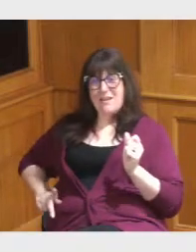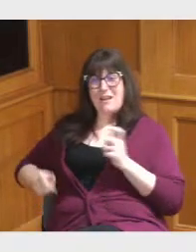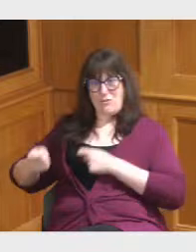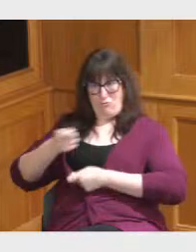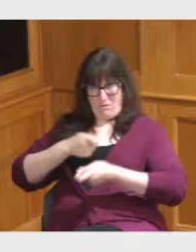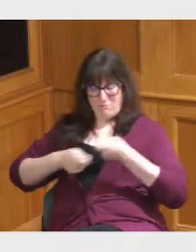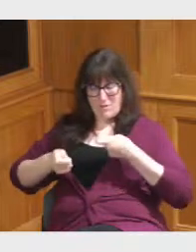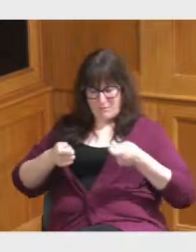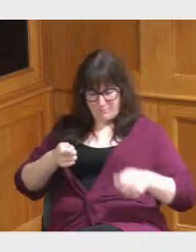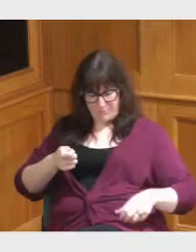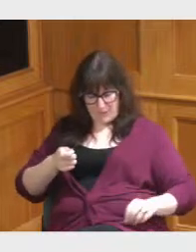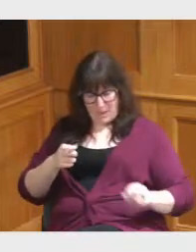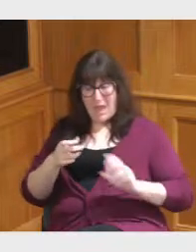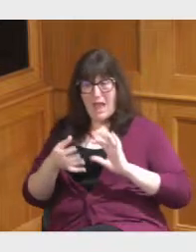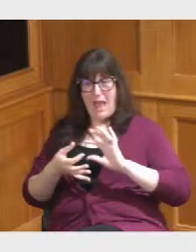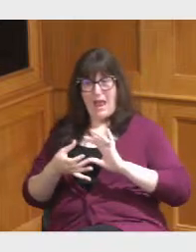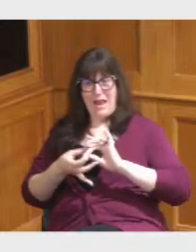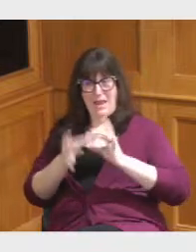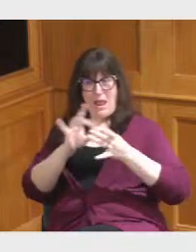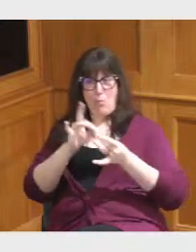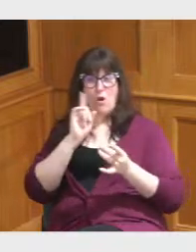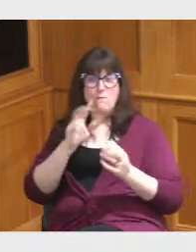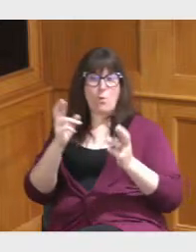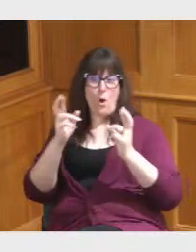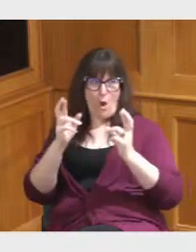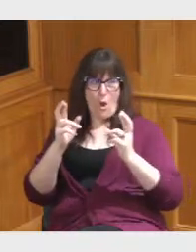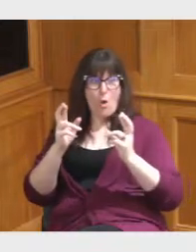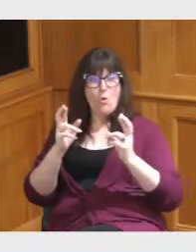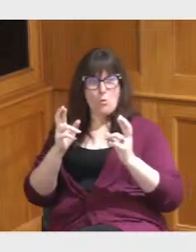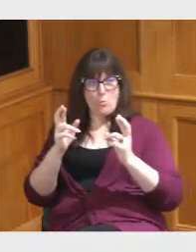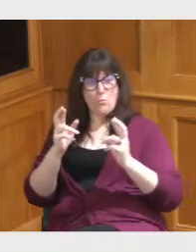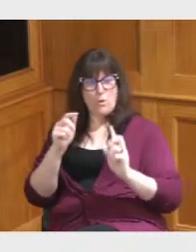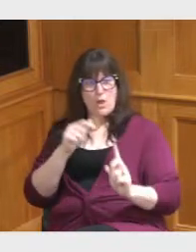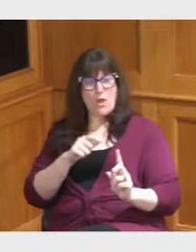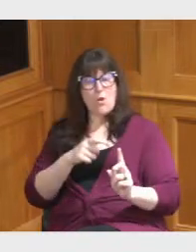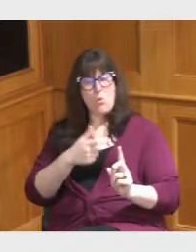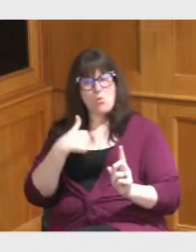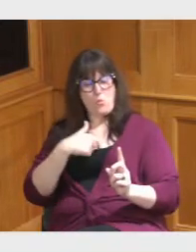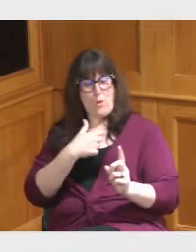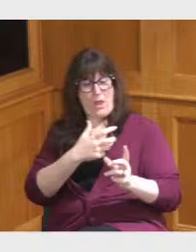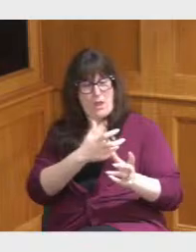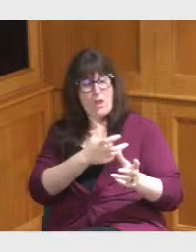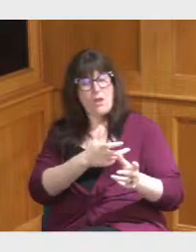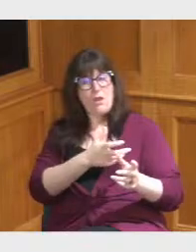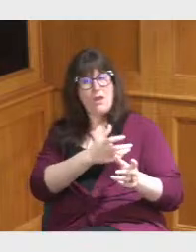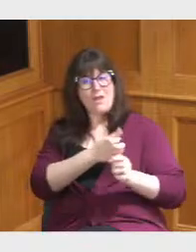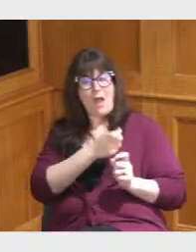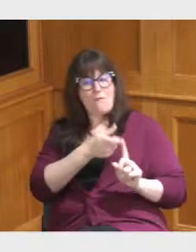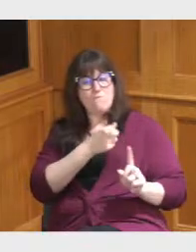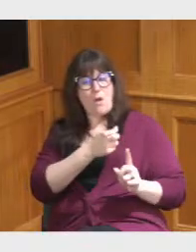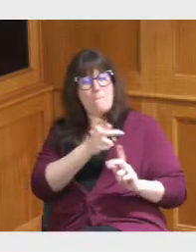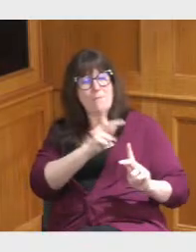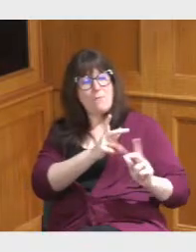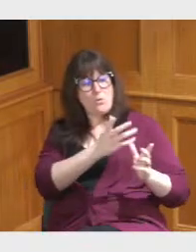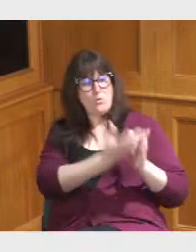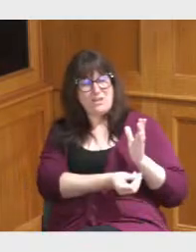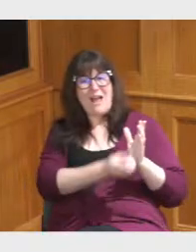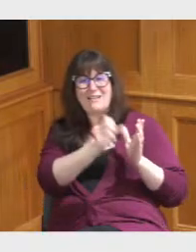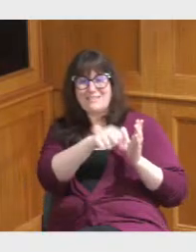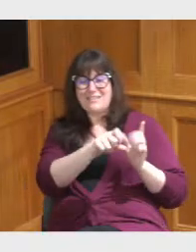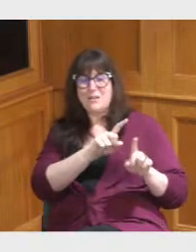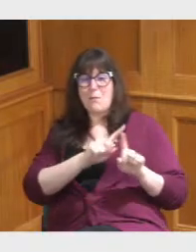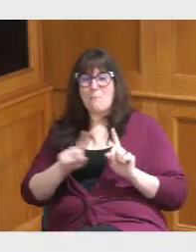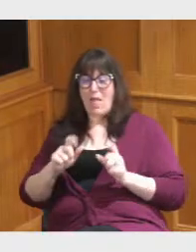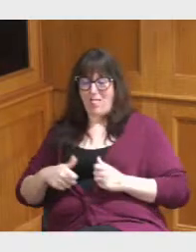While Network for Hope facilitates the recovery from deceased donors, living donation matters because a number of people in the